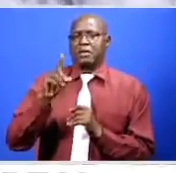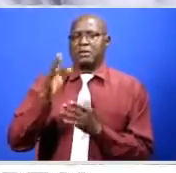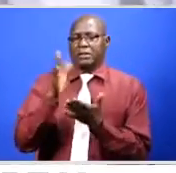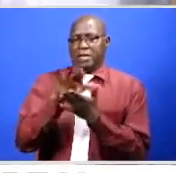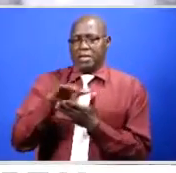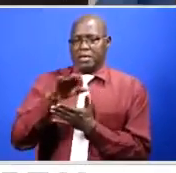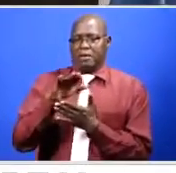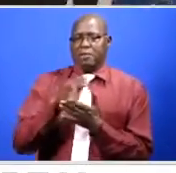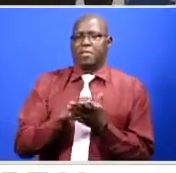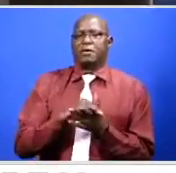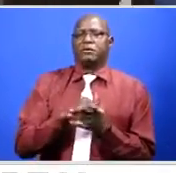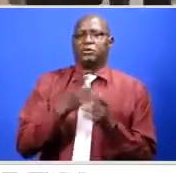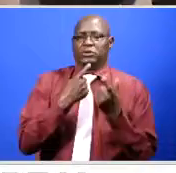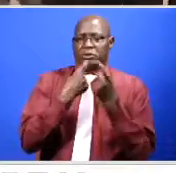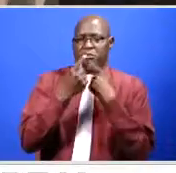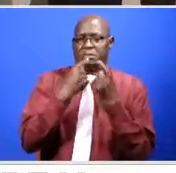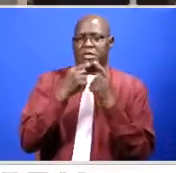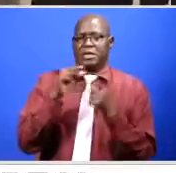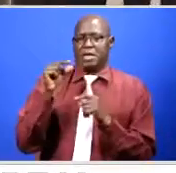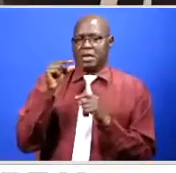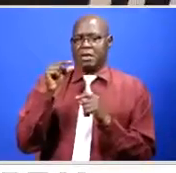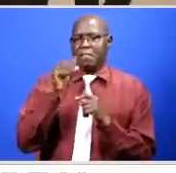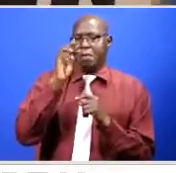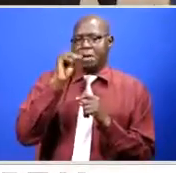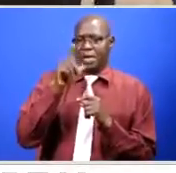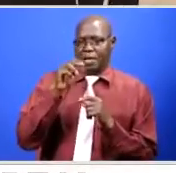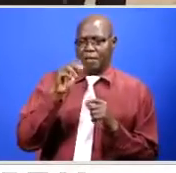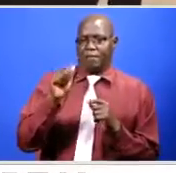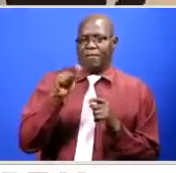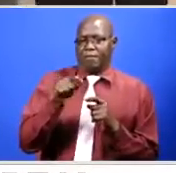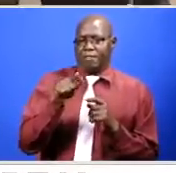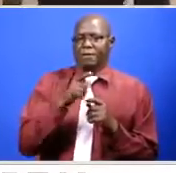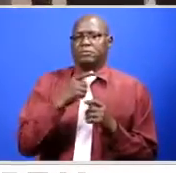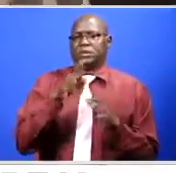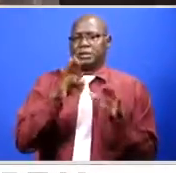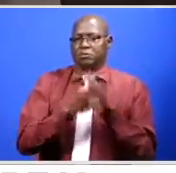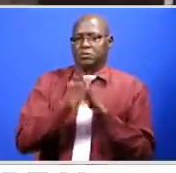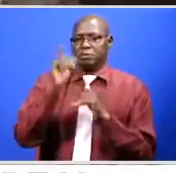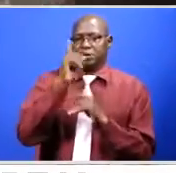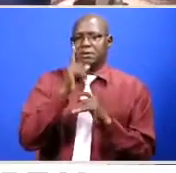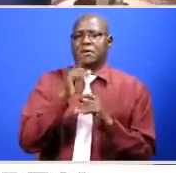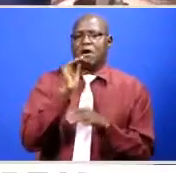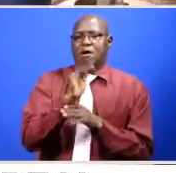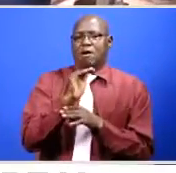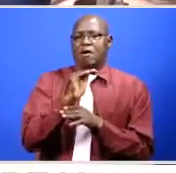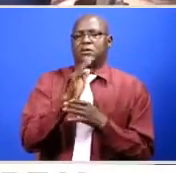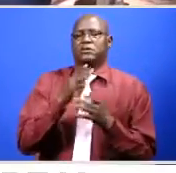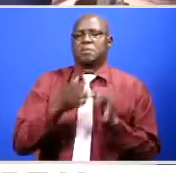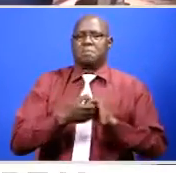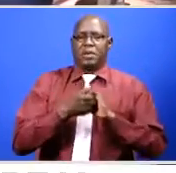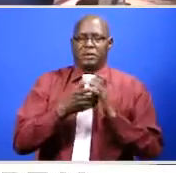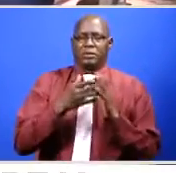when he graced the launch of the Drought Response Plan, the Deputy President urged international partners to work with the government to find